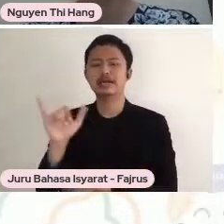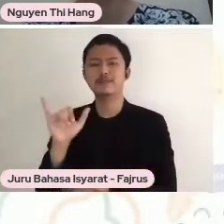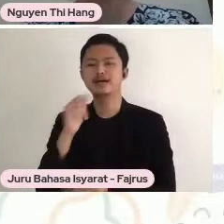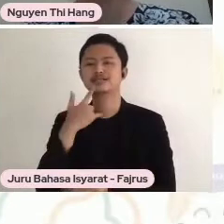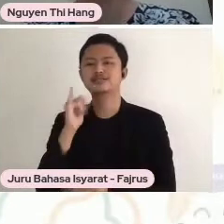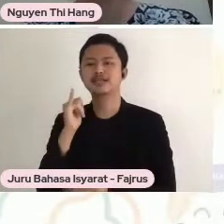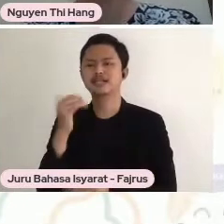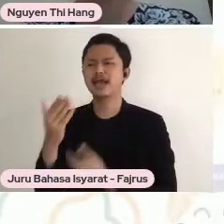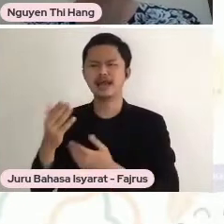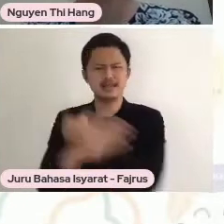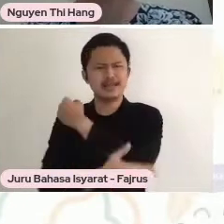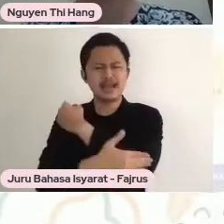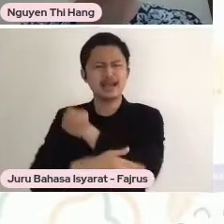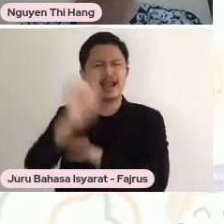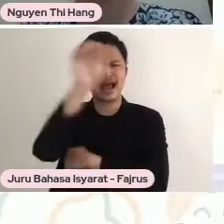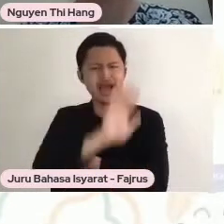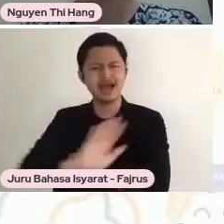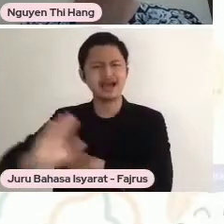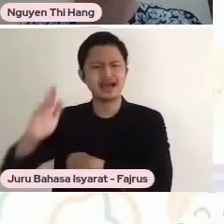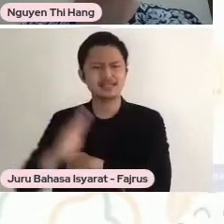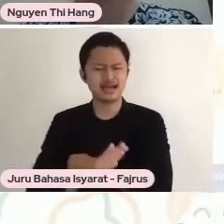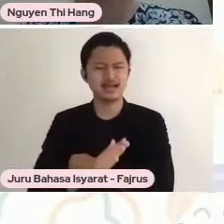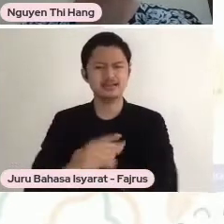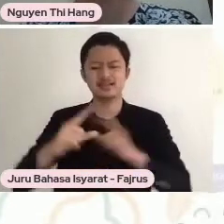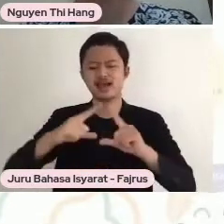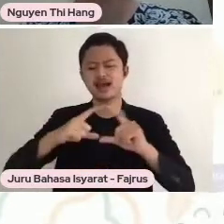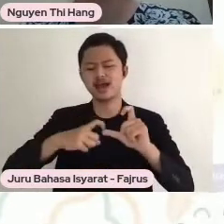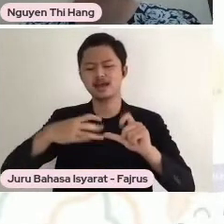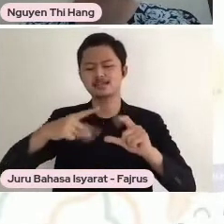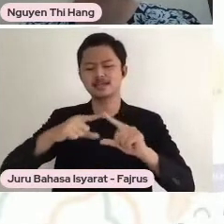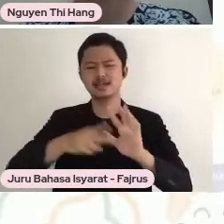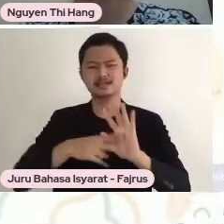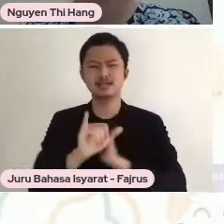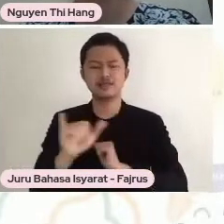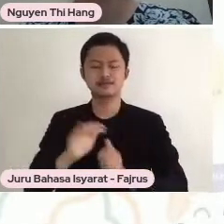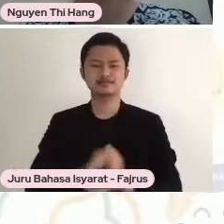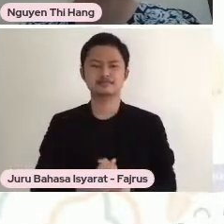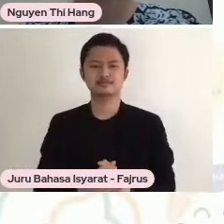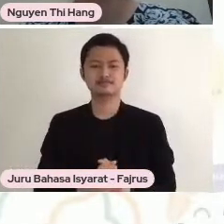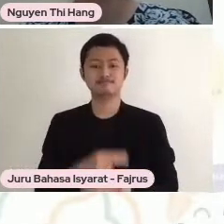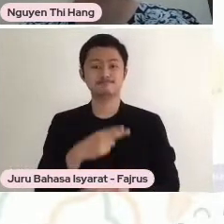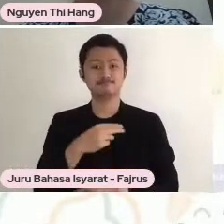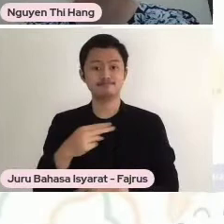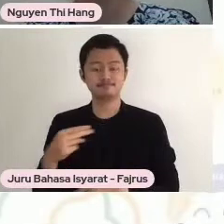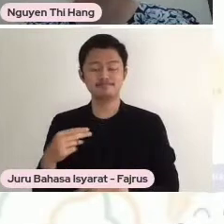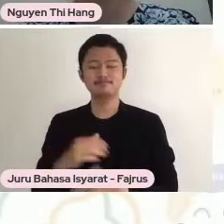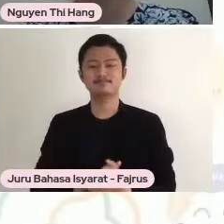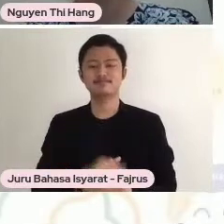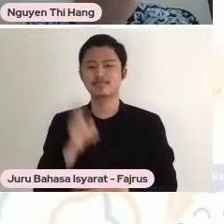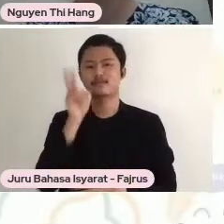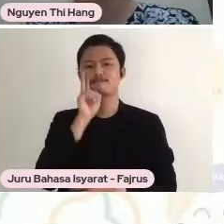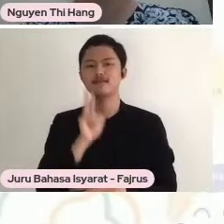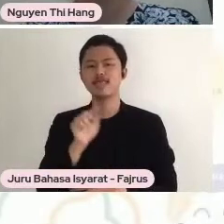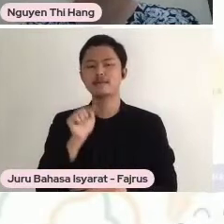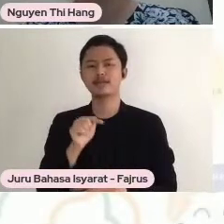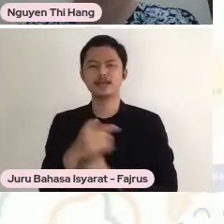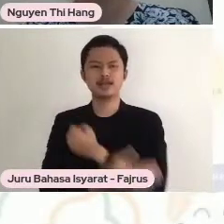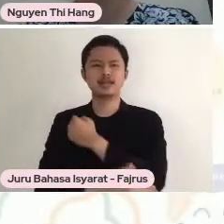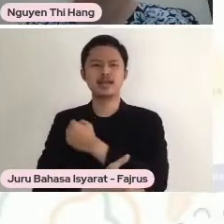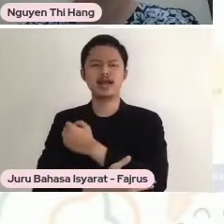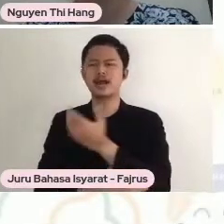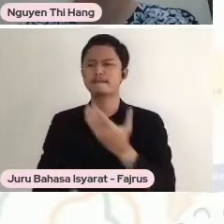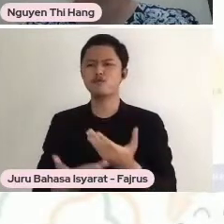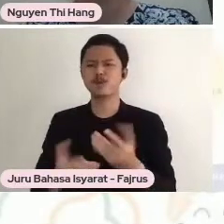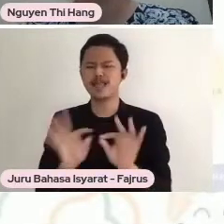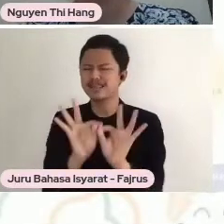countries. Ya, jadi menurut Ms. Hang, Vietnam ini adalah negara yang paling inklusif